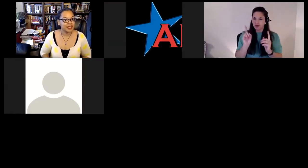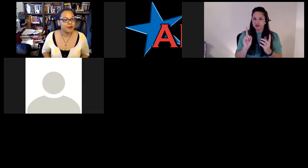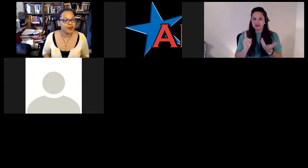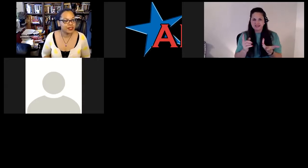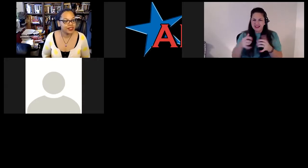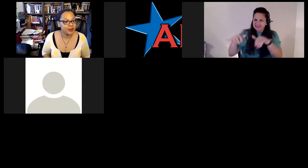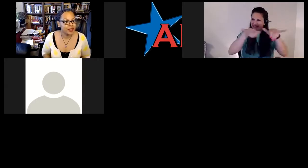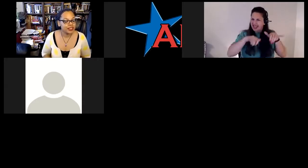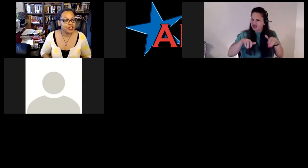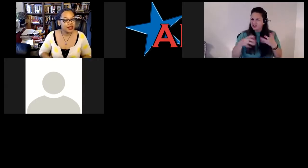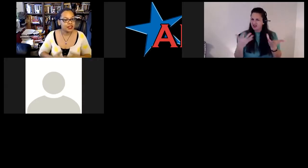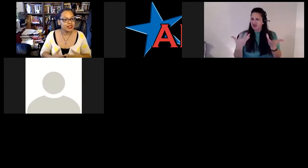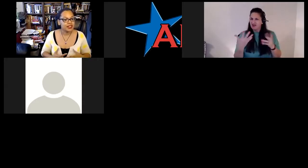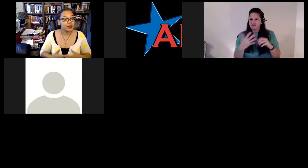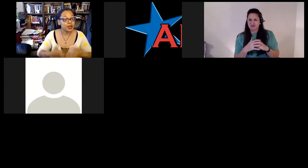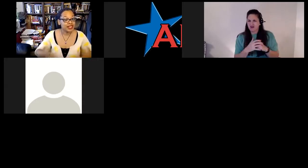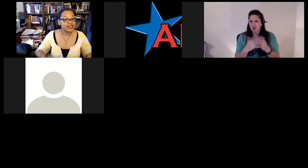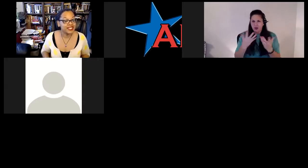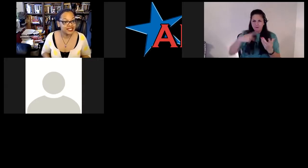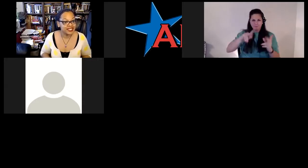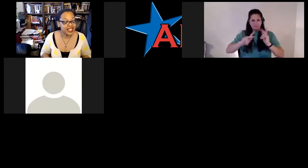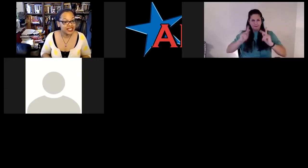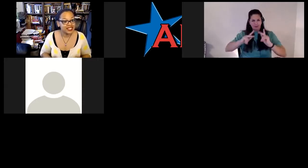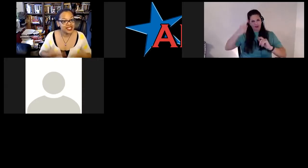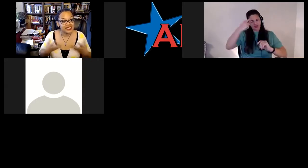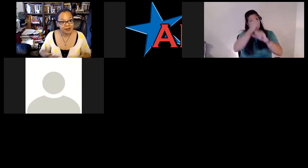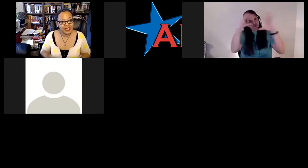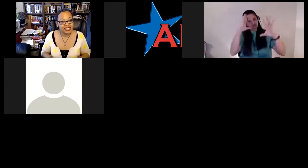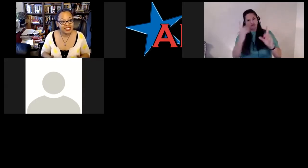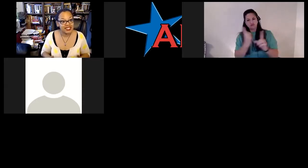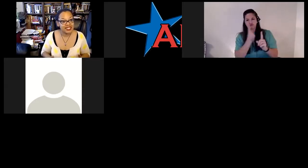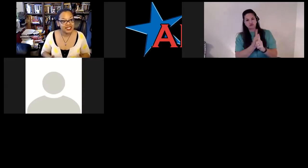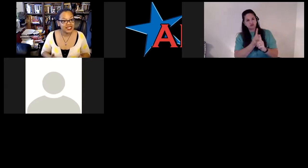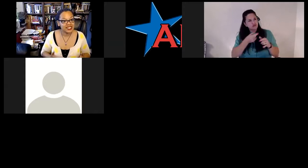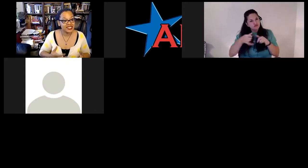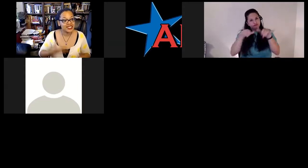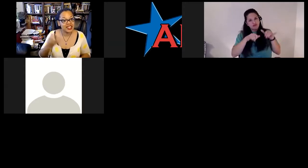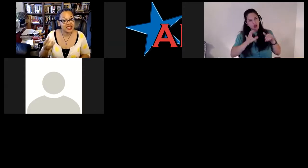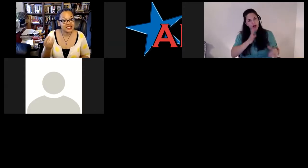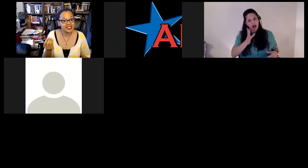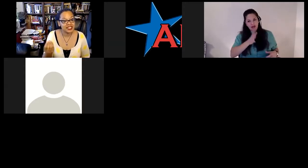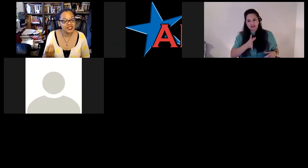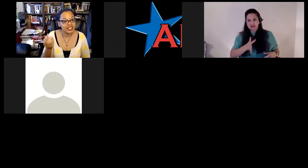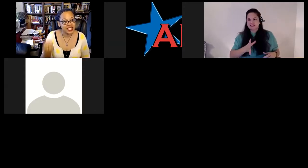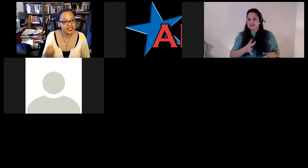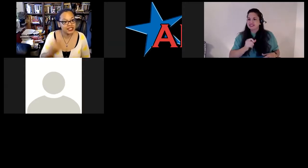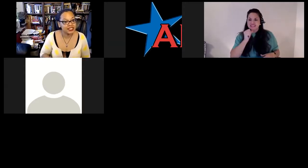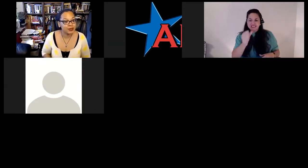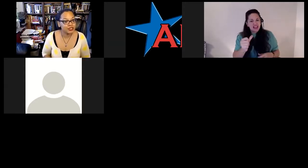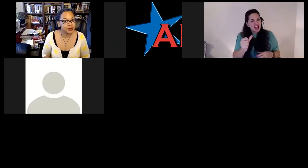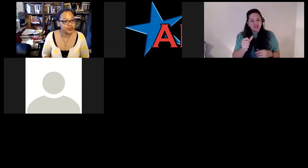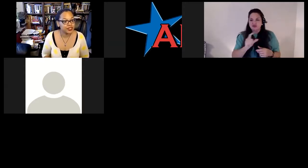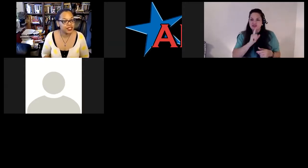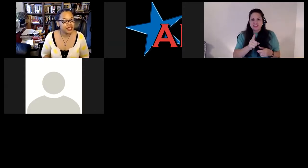respectability and politeness that in some cases is not necessarily inherent to